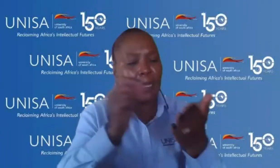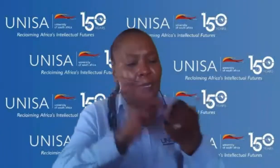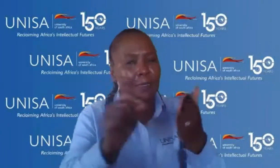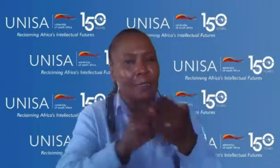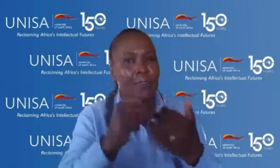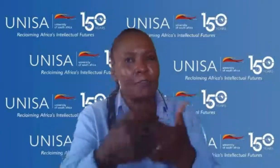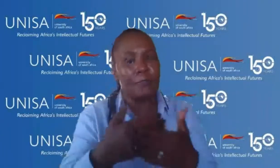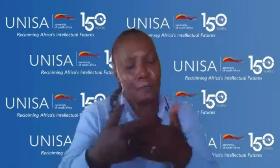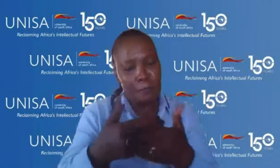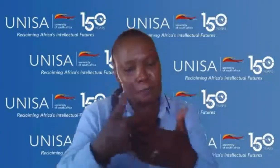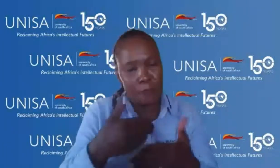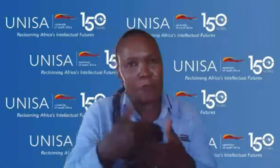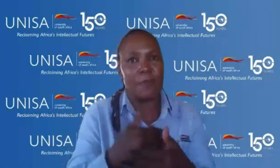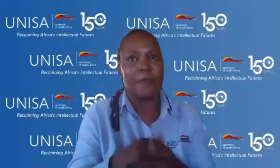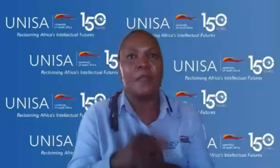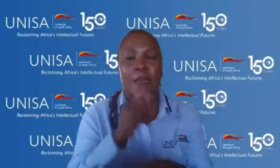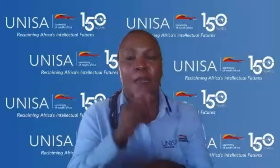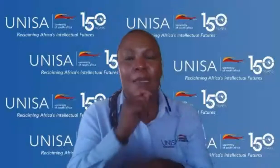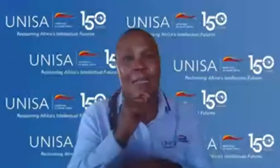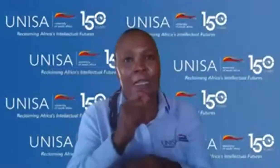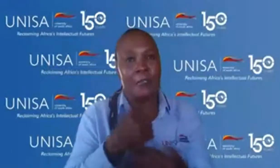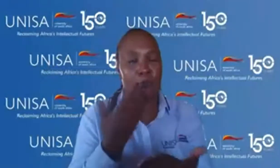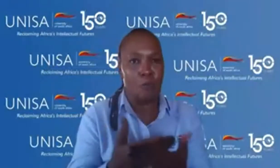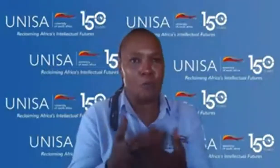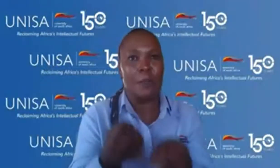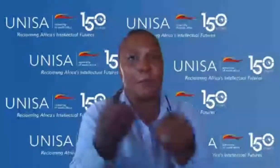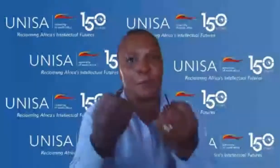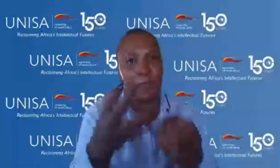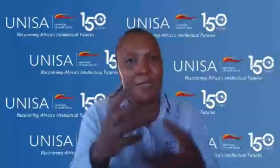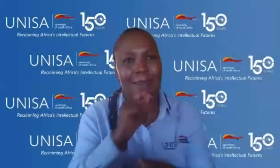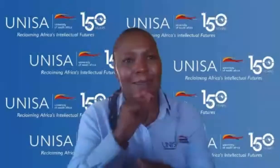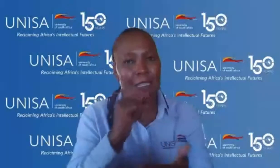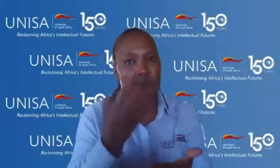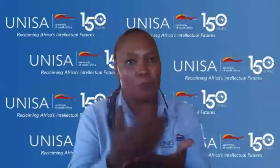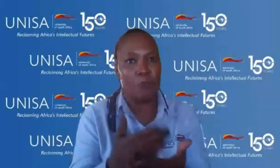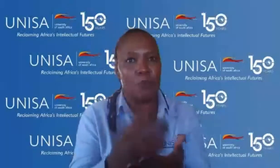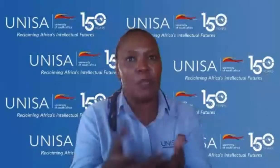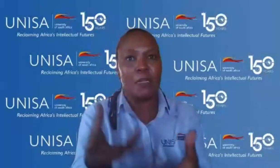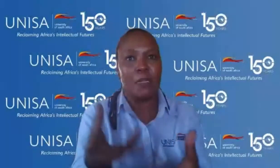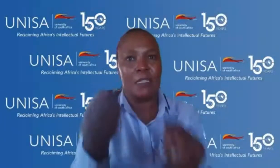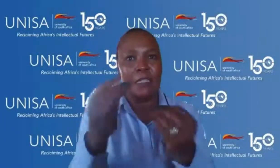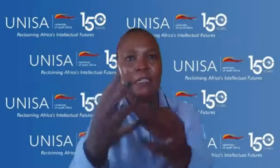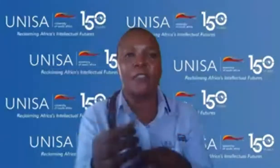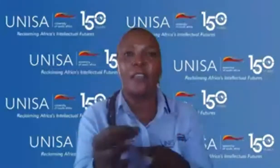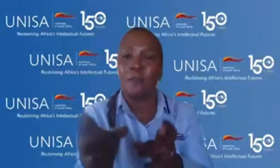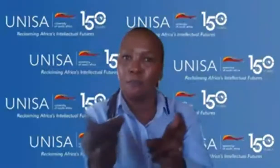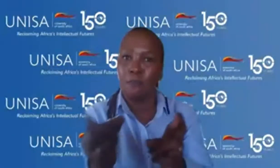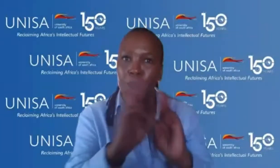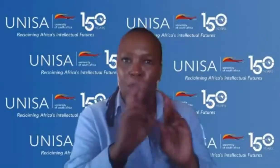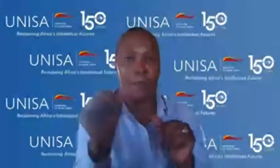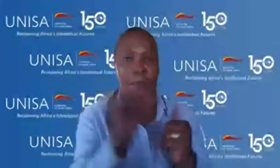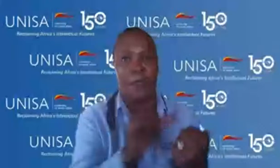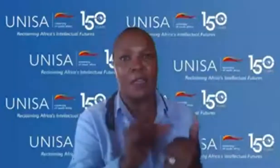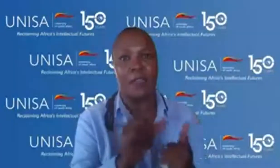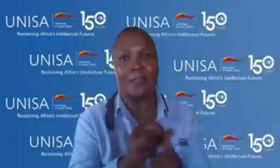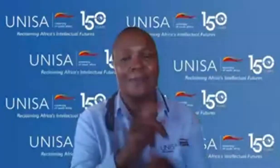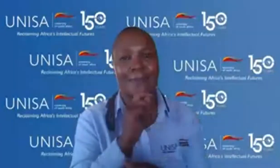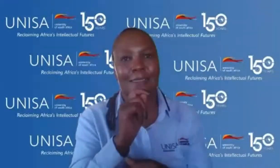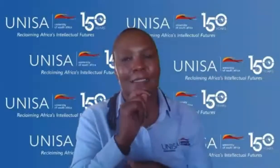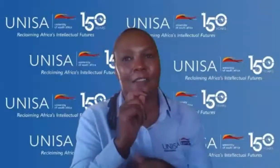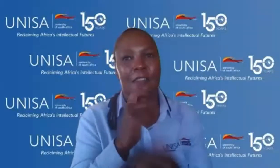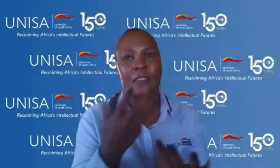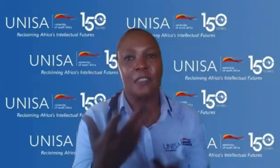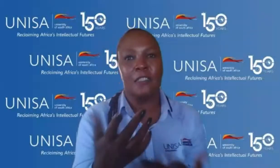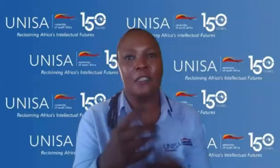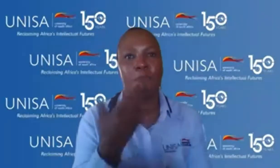possible. I submit them early as possible, and then I get feedback from the lecturers also early as possible. And I can able to